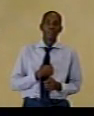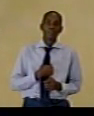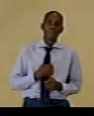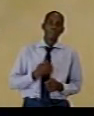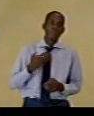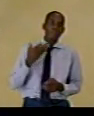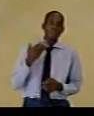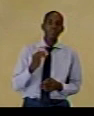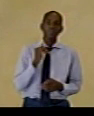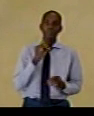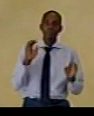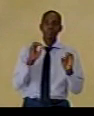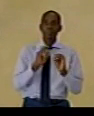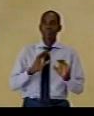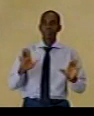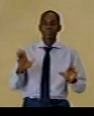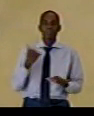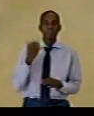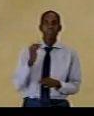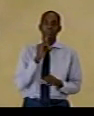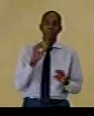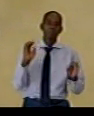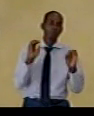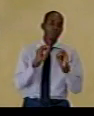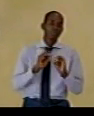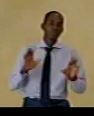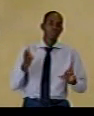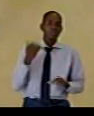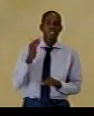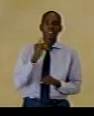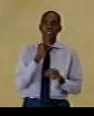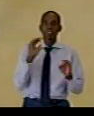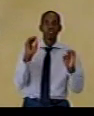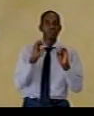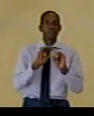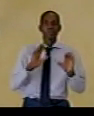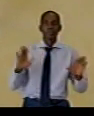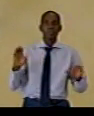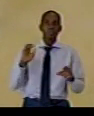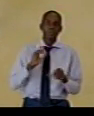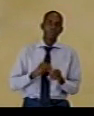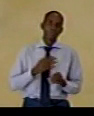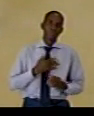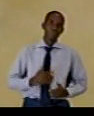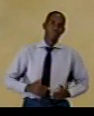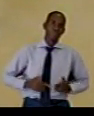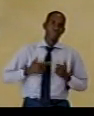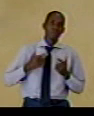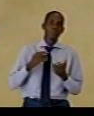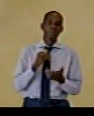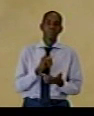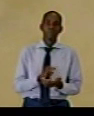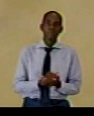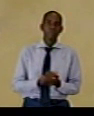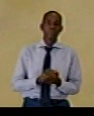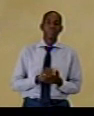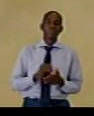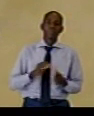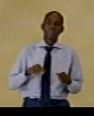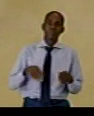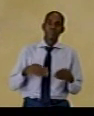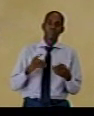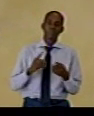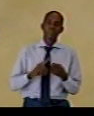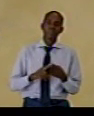There is nothing, there is nothing, there is nothing in my life that belongs to this